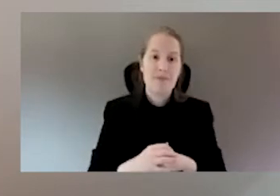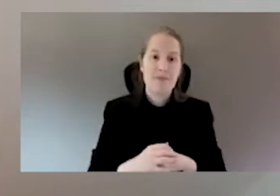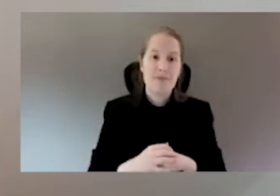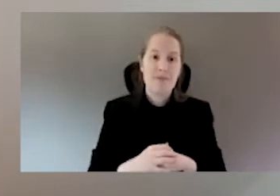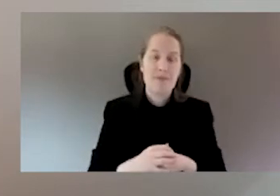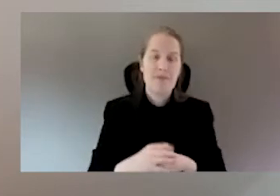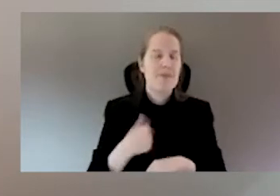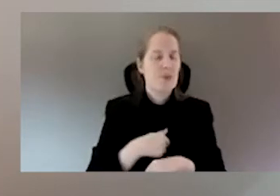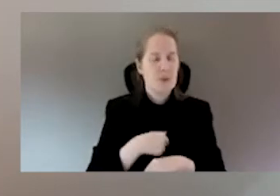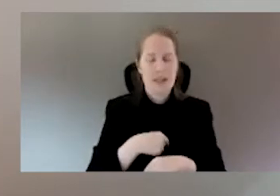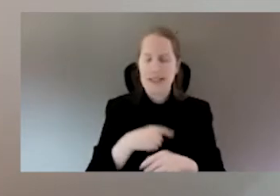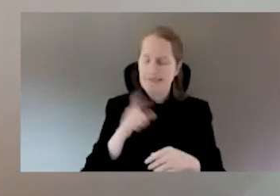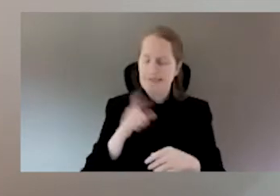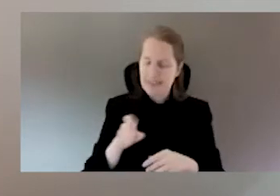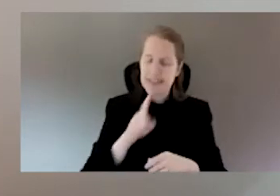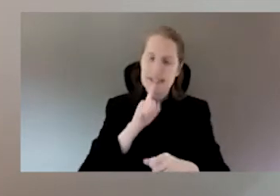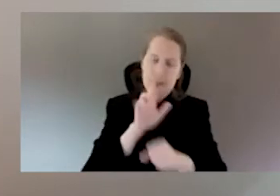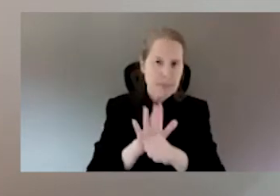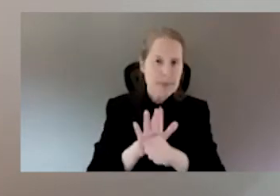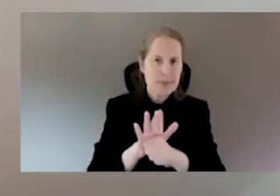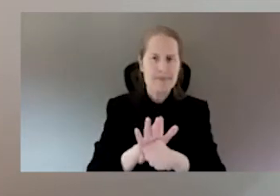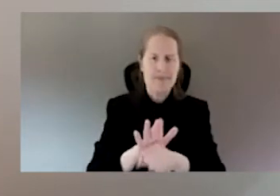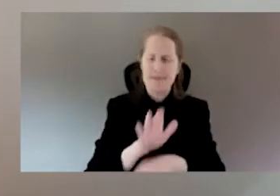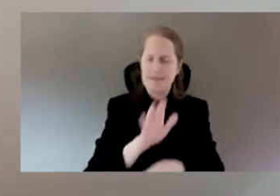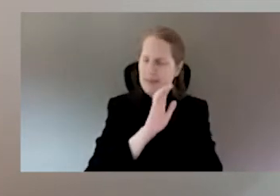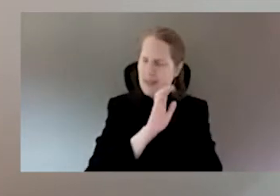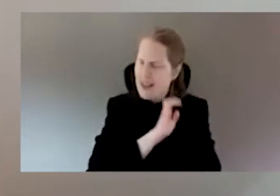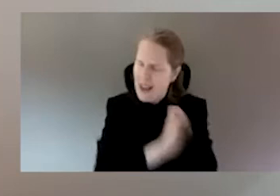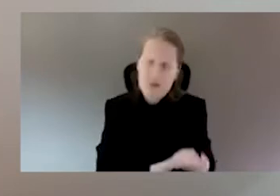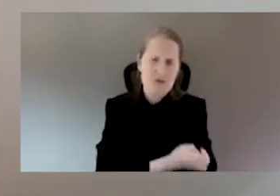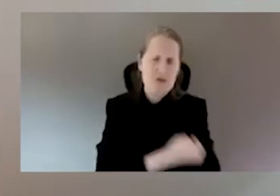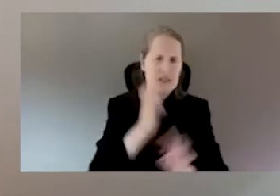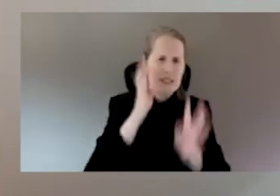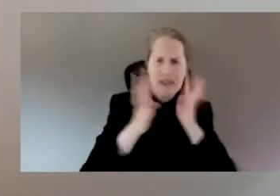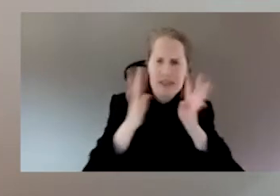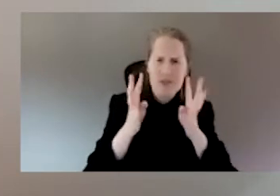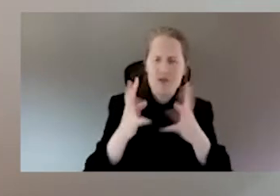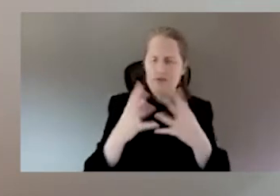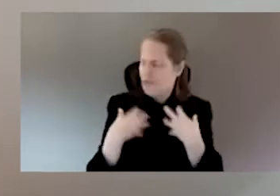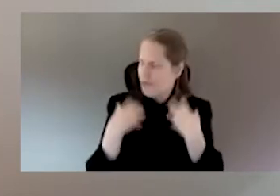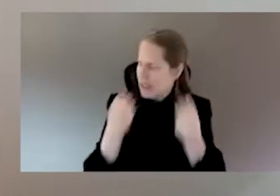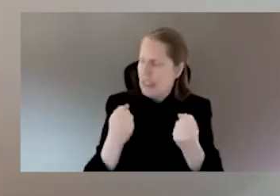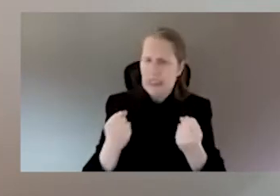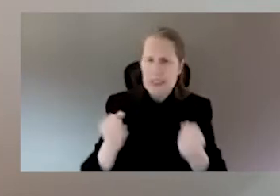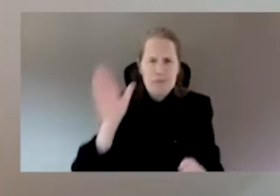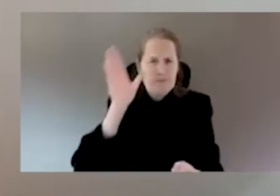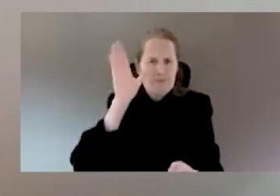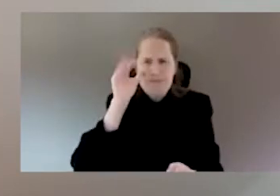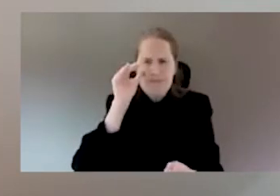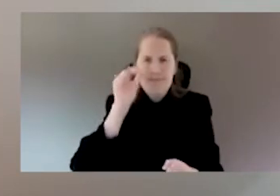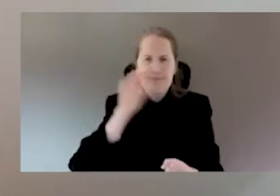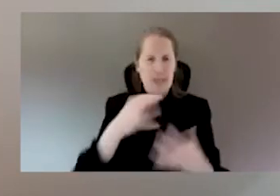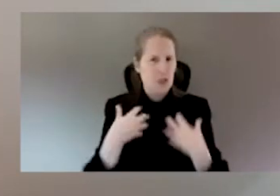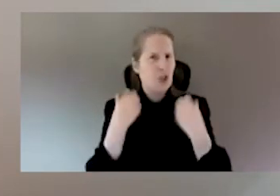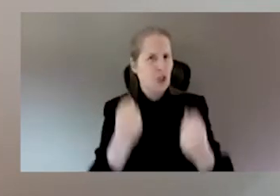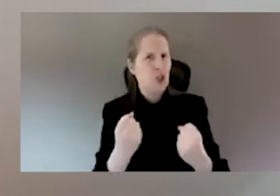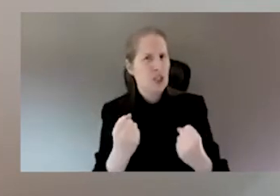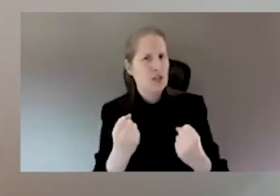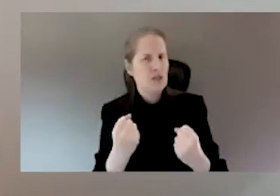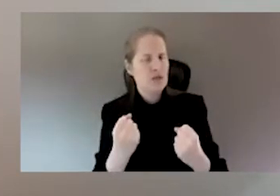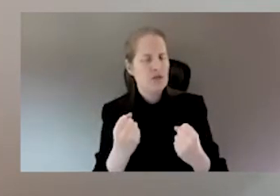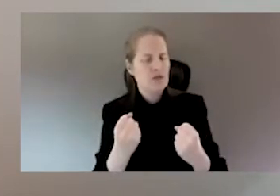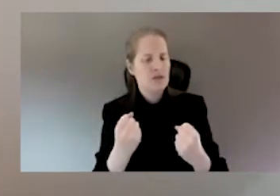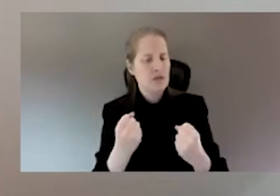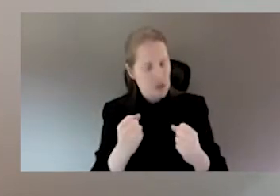commitment, energy, innovation, resilience, tenacity, and courage to move our equity